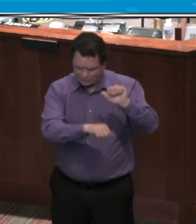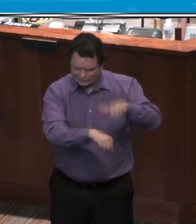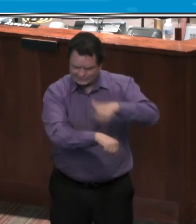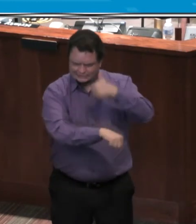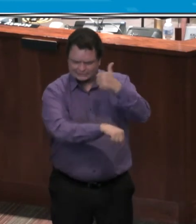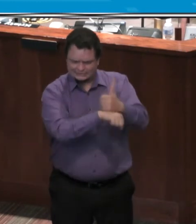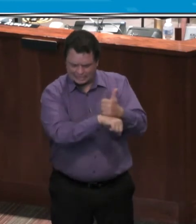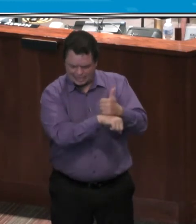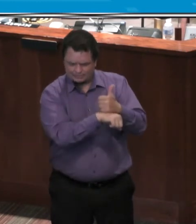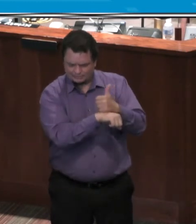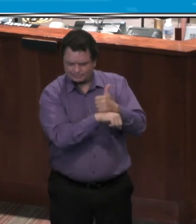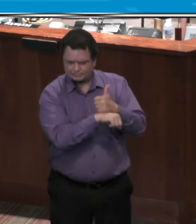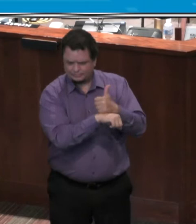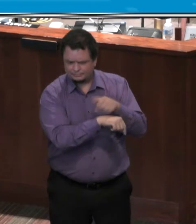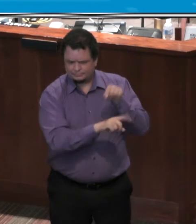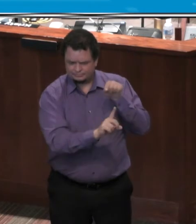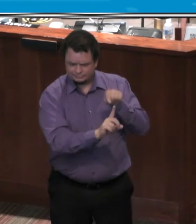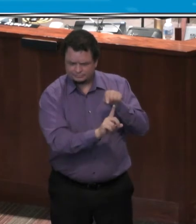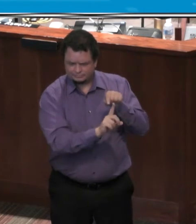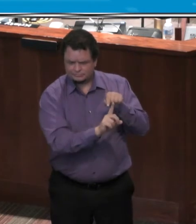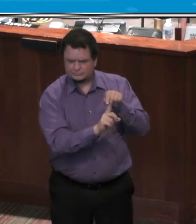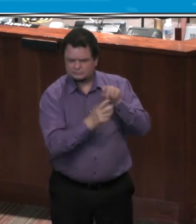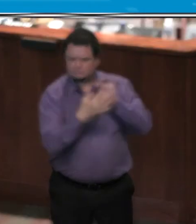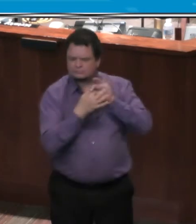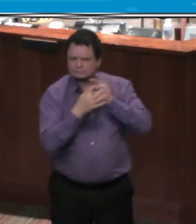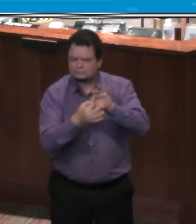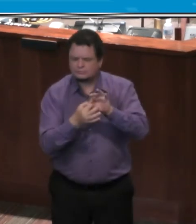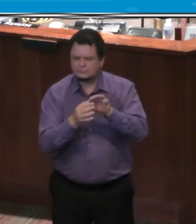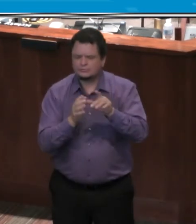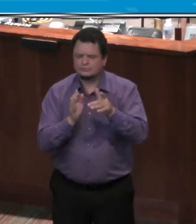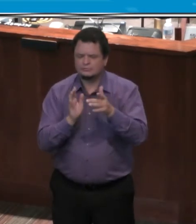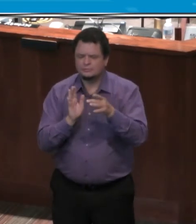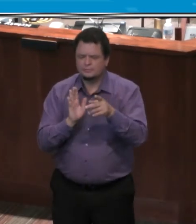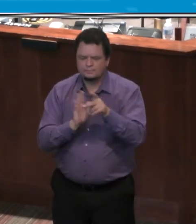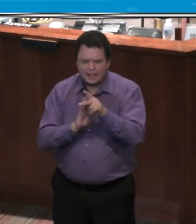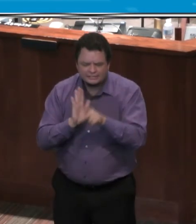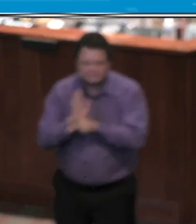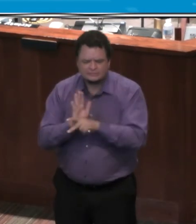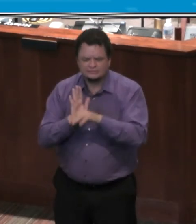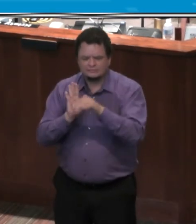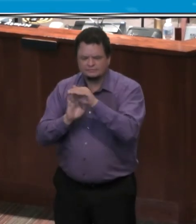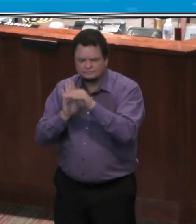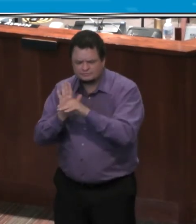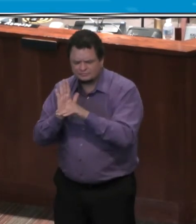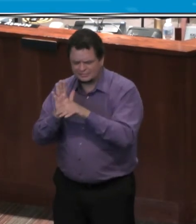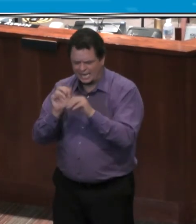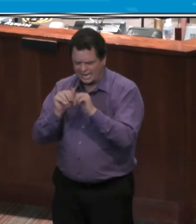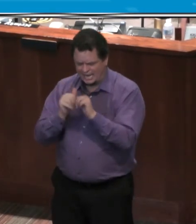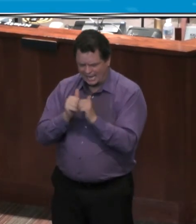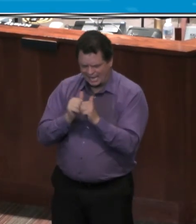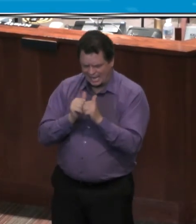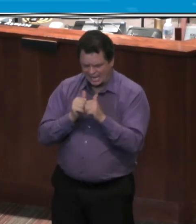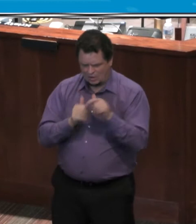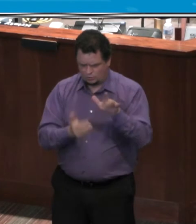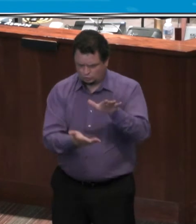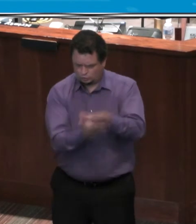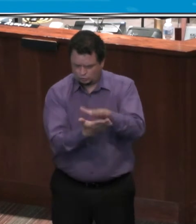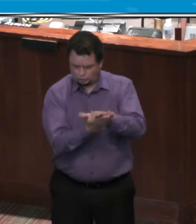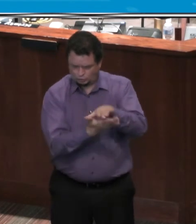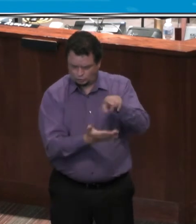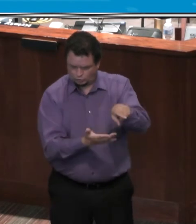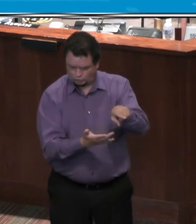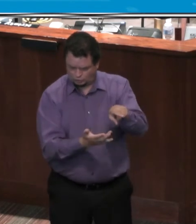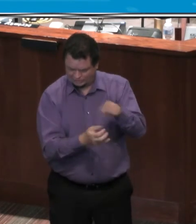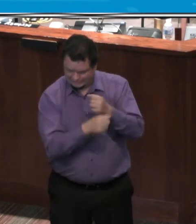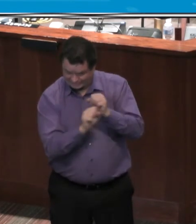out the picture of when children need to stay home, same with staff, when you need to send someone home, also when they are allowed to